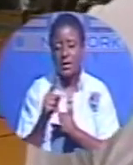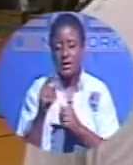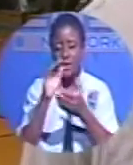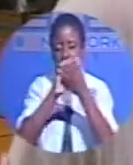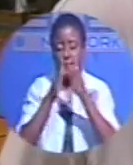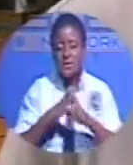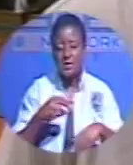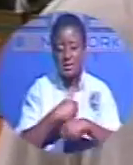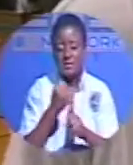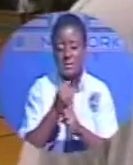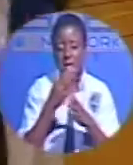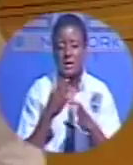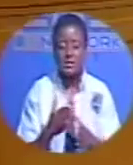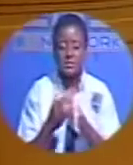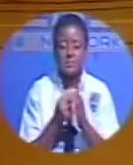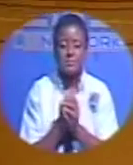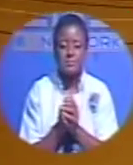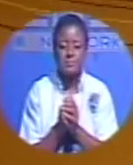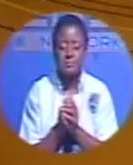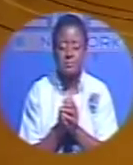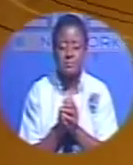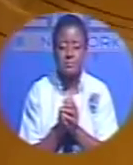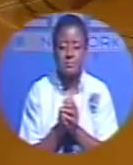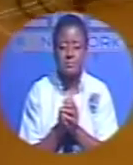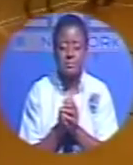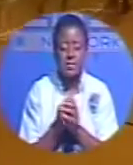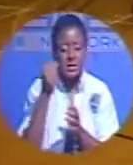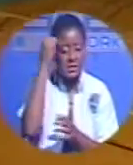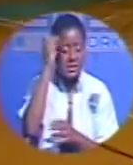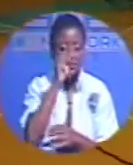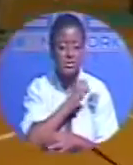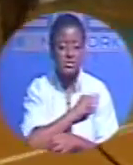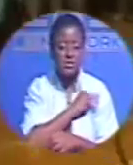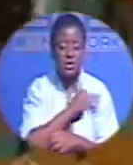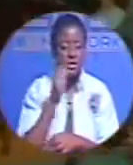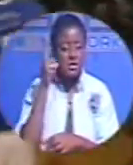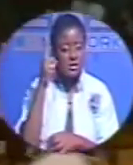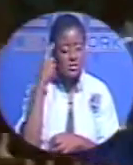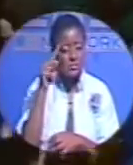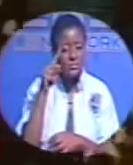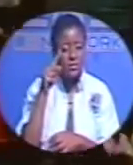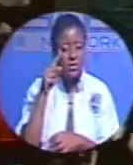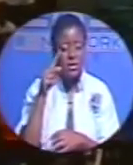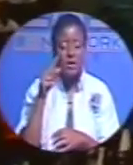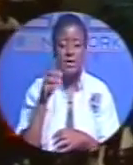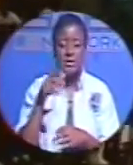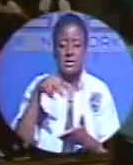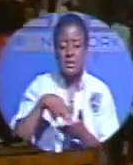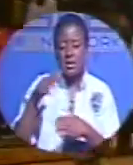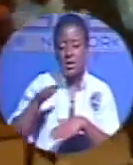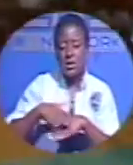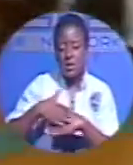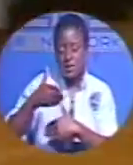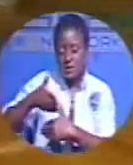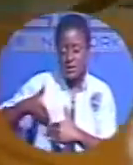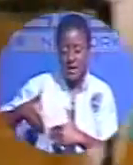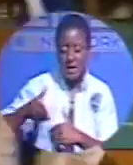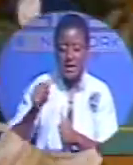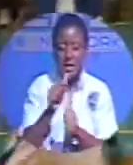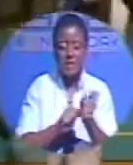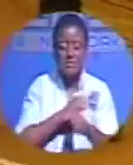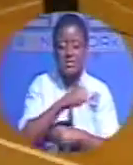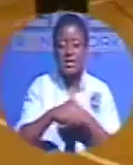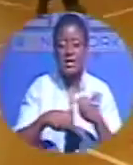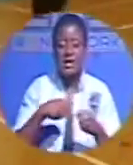that on, this place will be a better place for all of us. Coach Steven Strohan looks forward to roaming the sidelines every year at the Peace on the Street Classic, and this year was